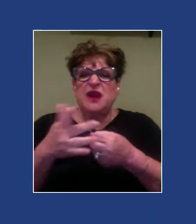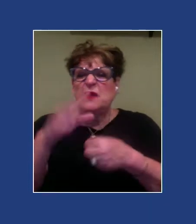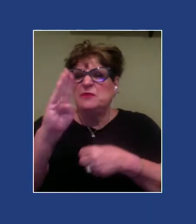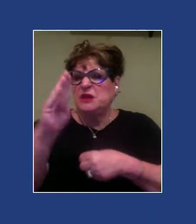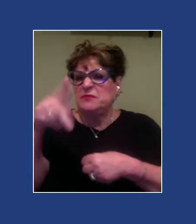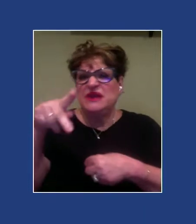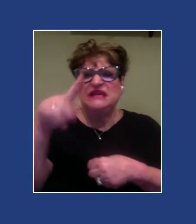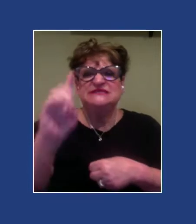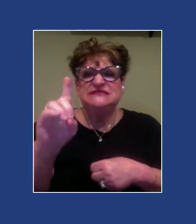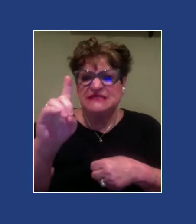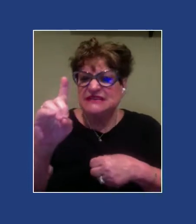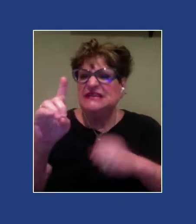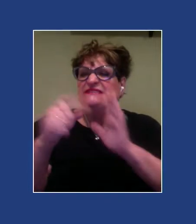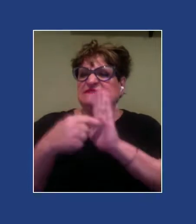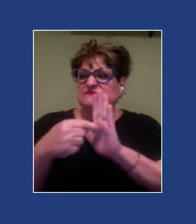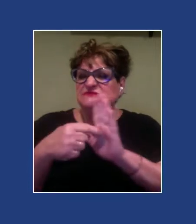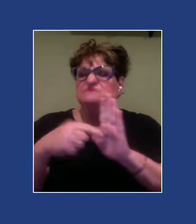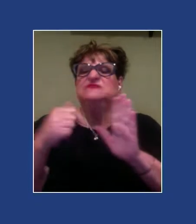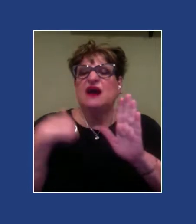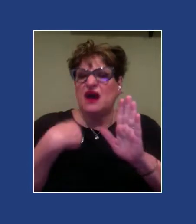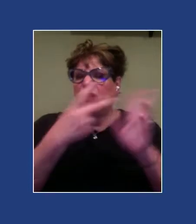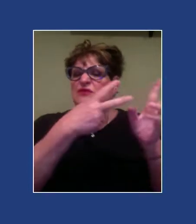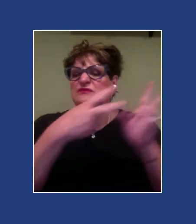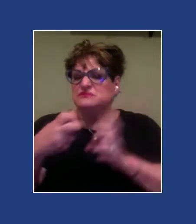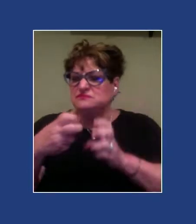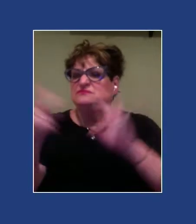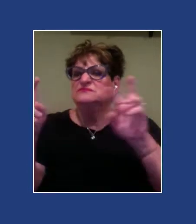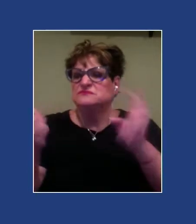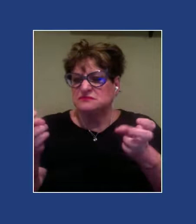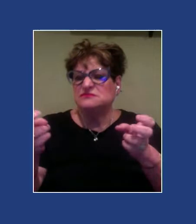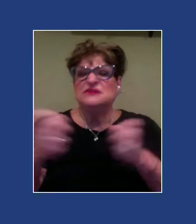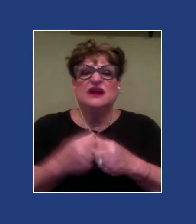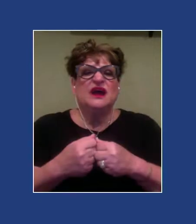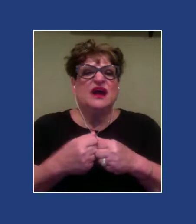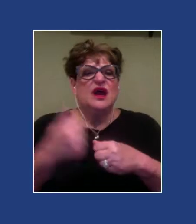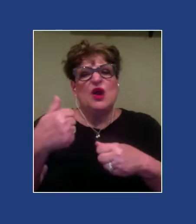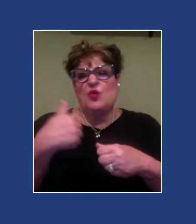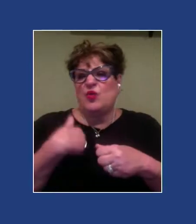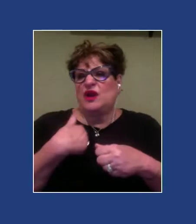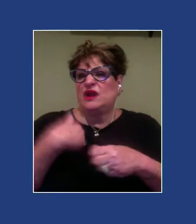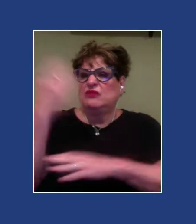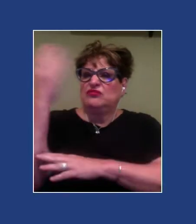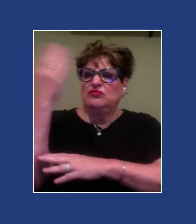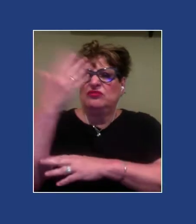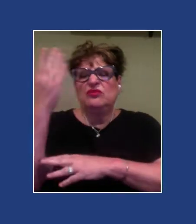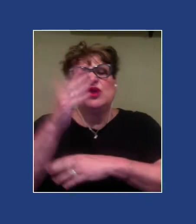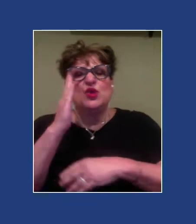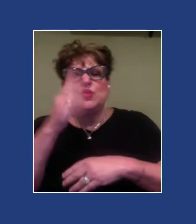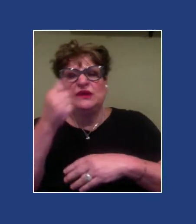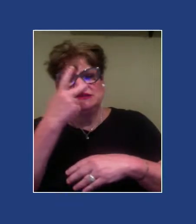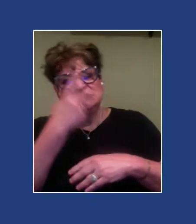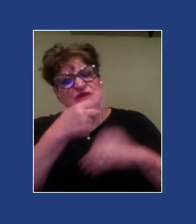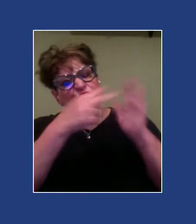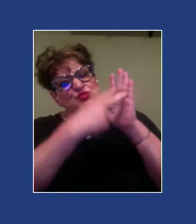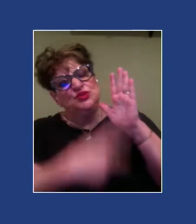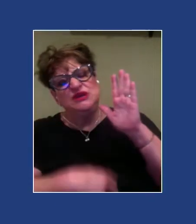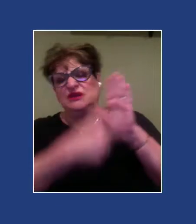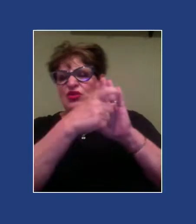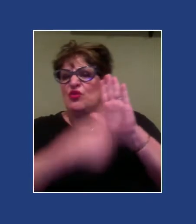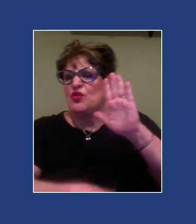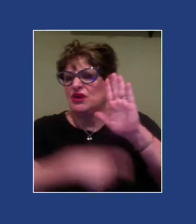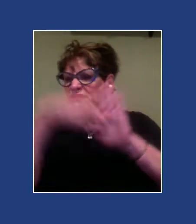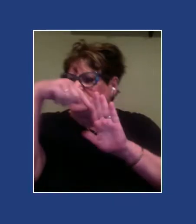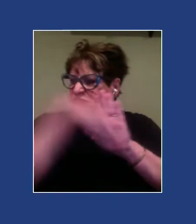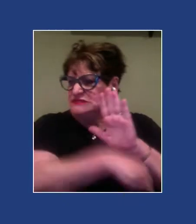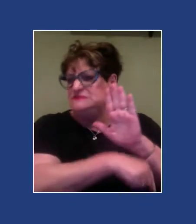I don't provide a citation, what I'm presenting can be found in an expanded upon way in this article.